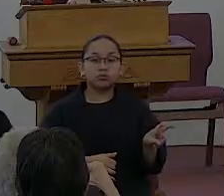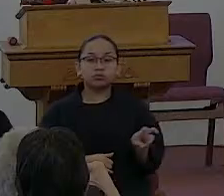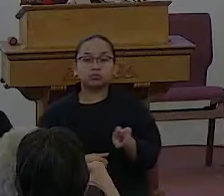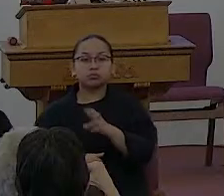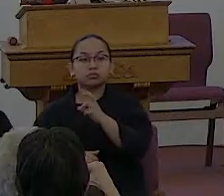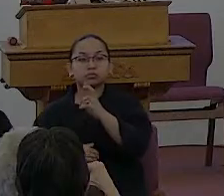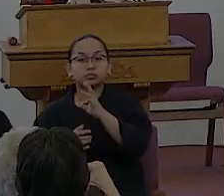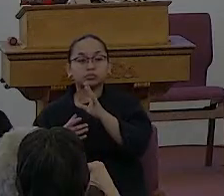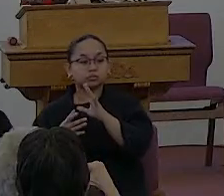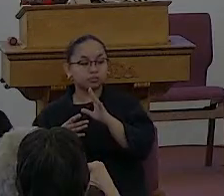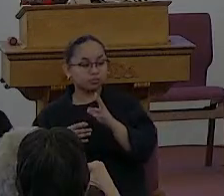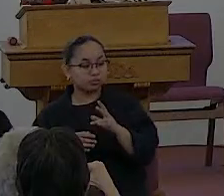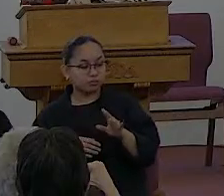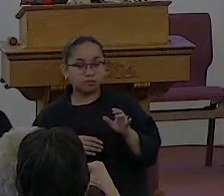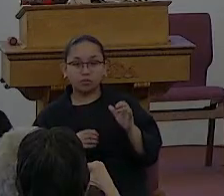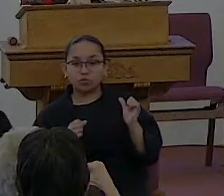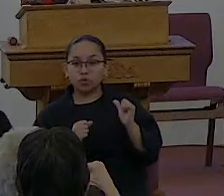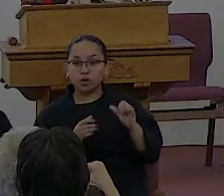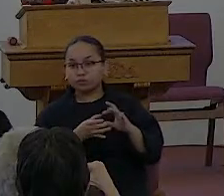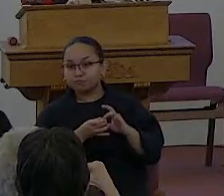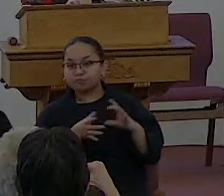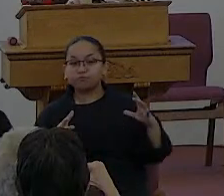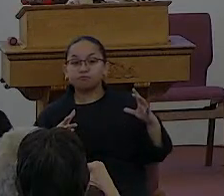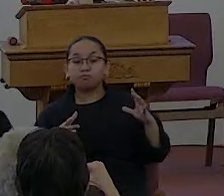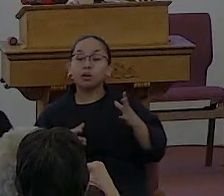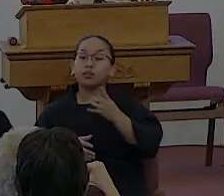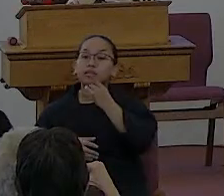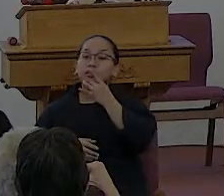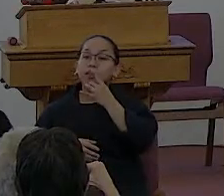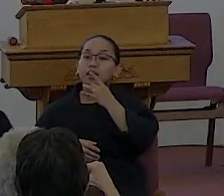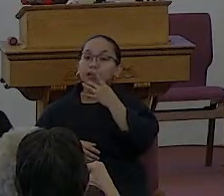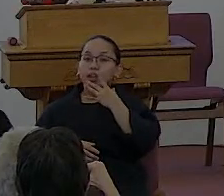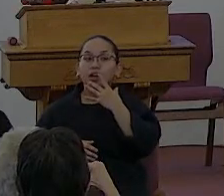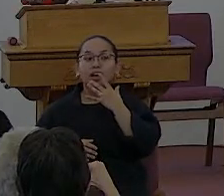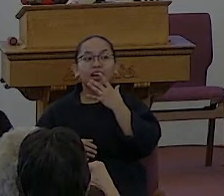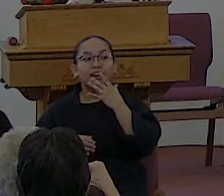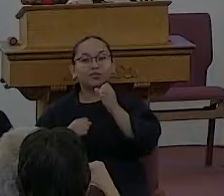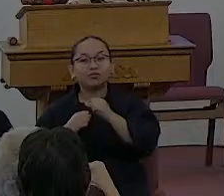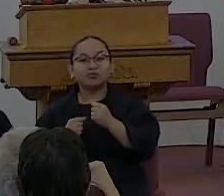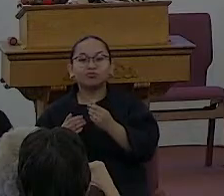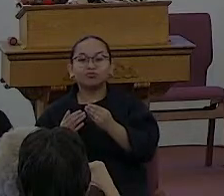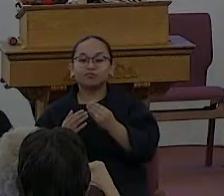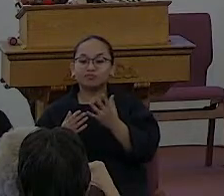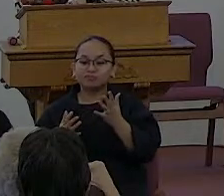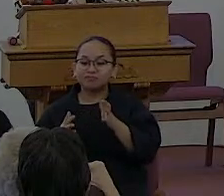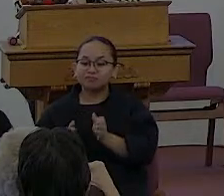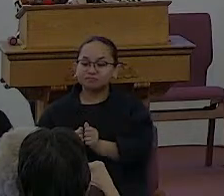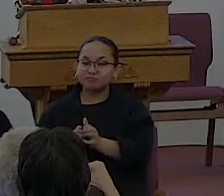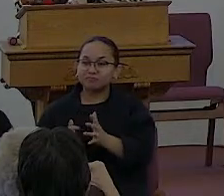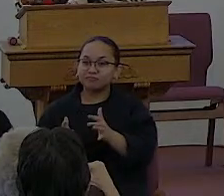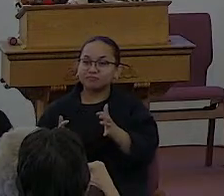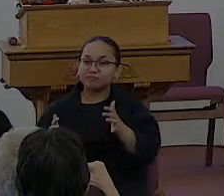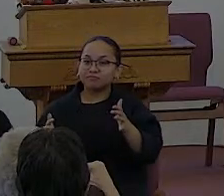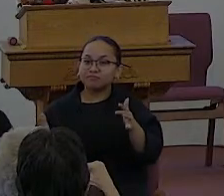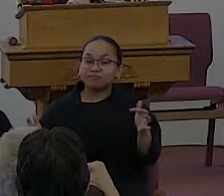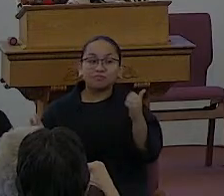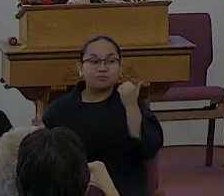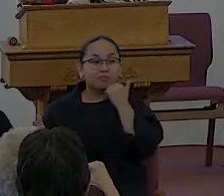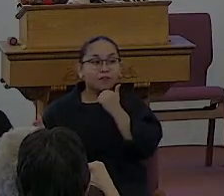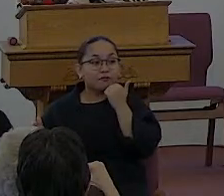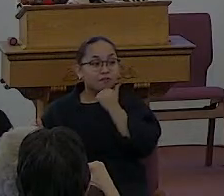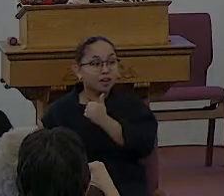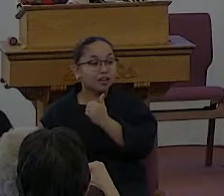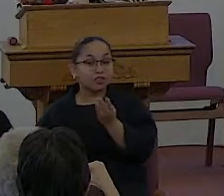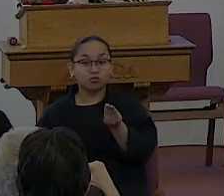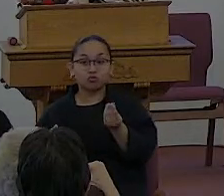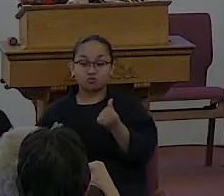its grasp. The light increases every day. Spring will come. The ground will